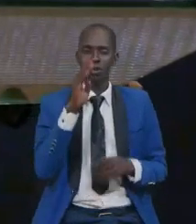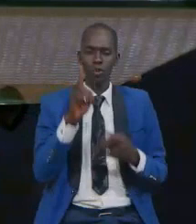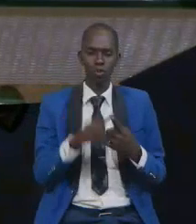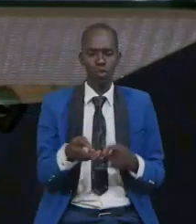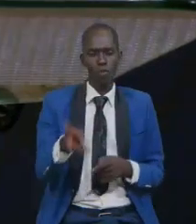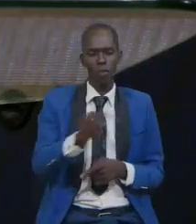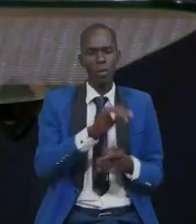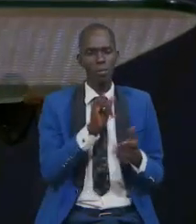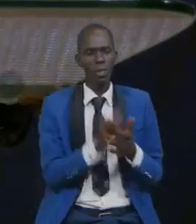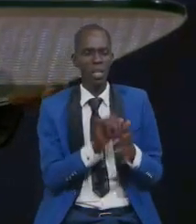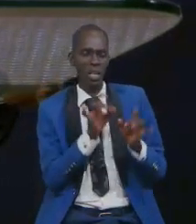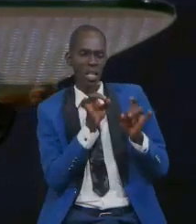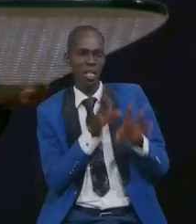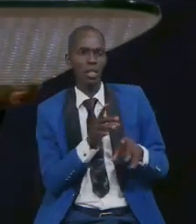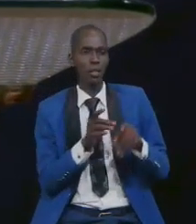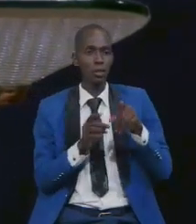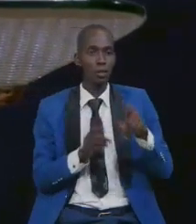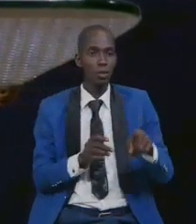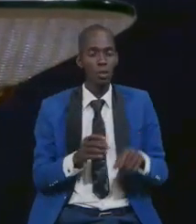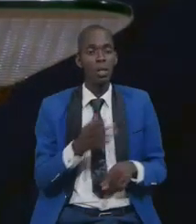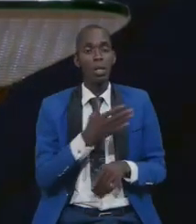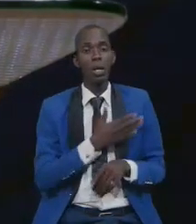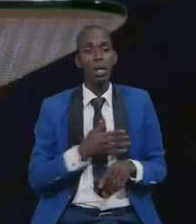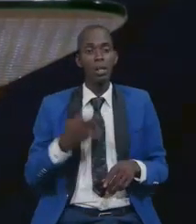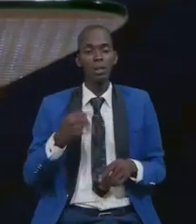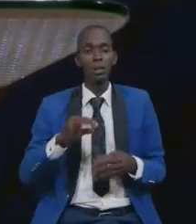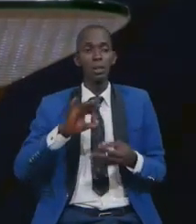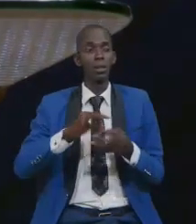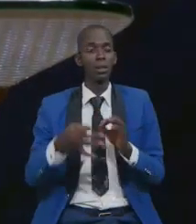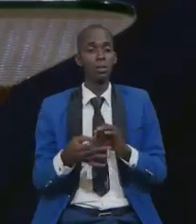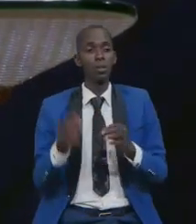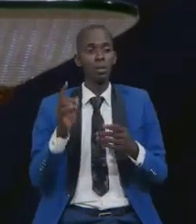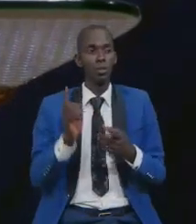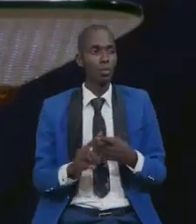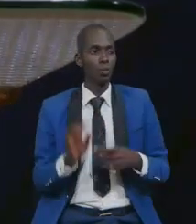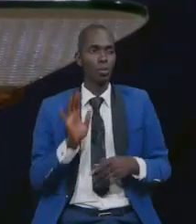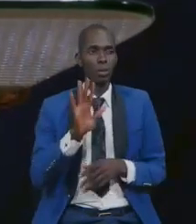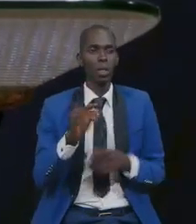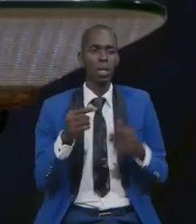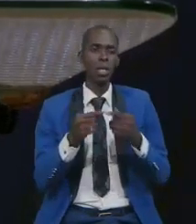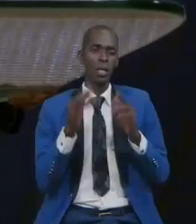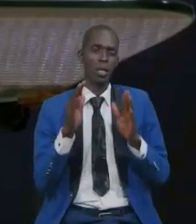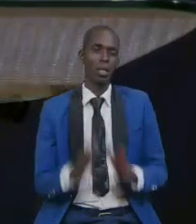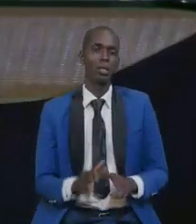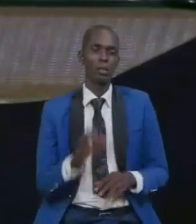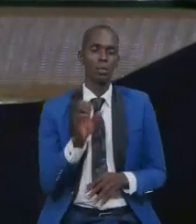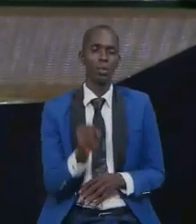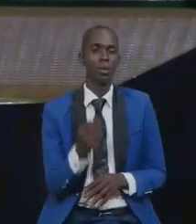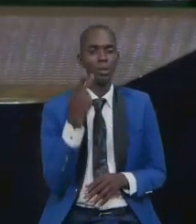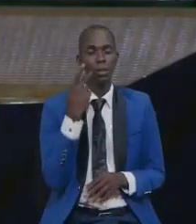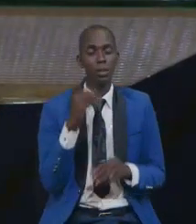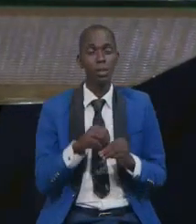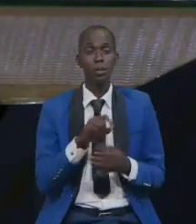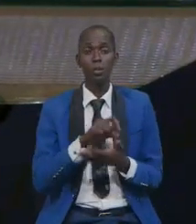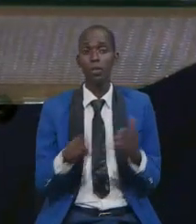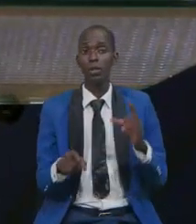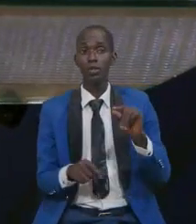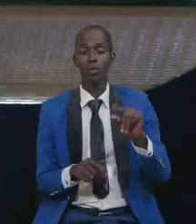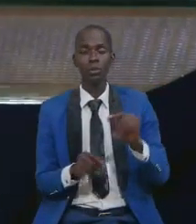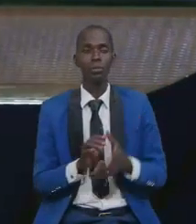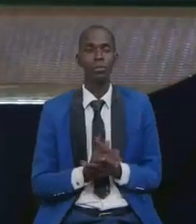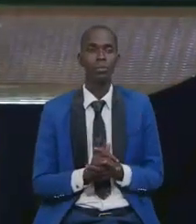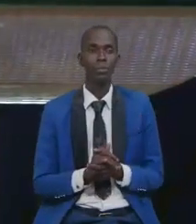to the and the interpretation thereof to thine enemies. Look at verse 20. In verse